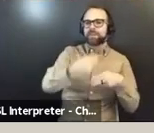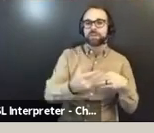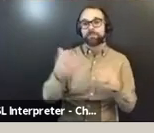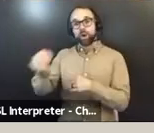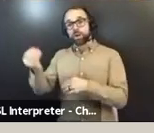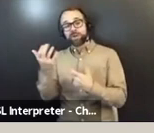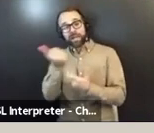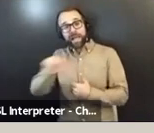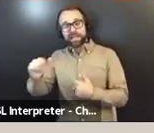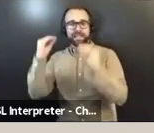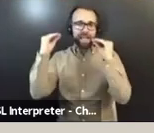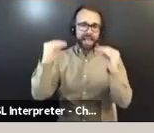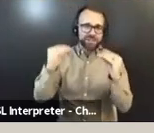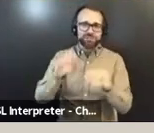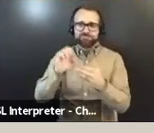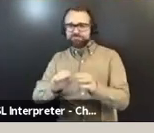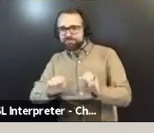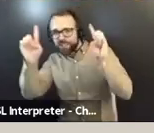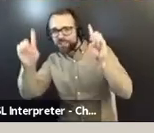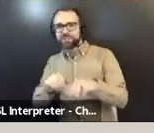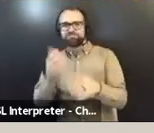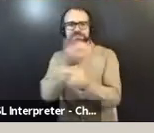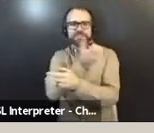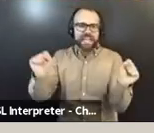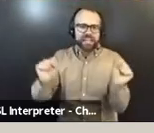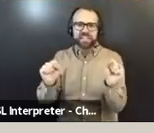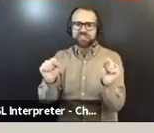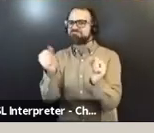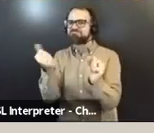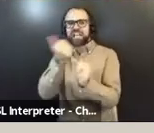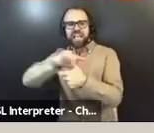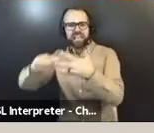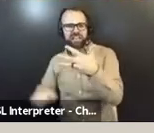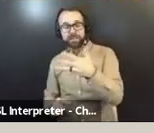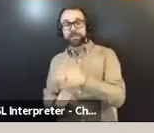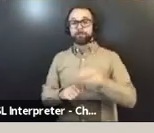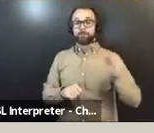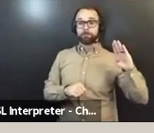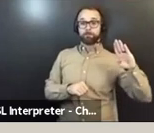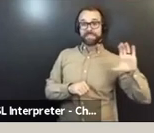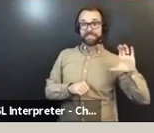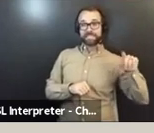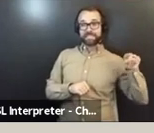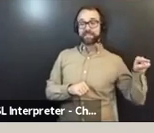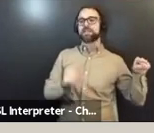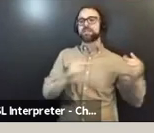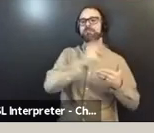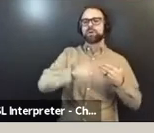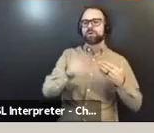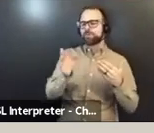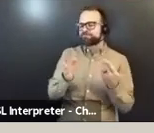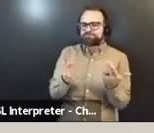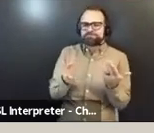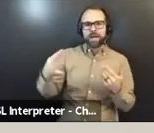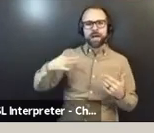It could be educational. It could be for safety. Doesn't matter. In BC, the program only open. You can only